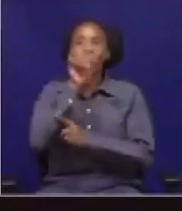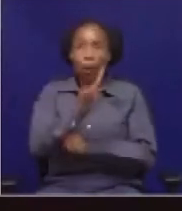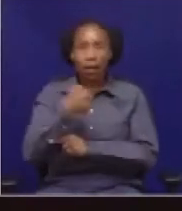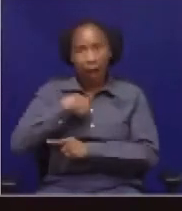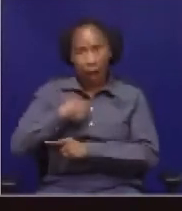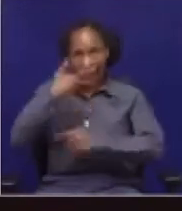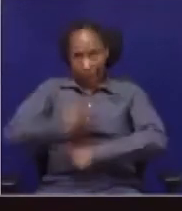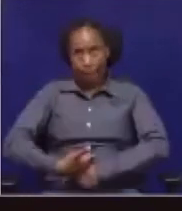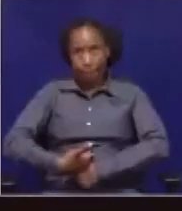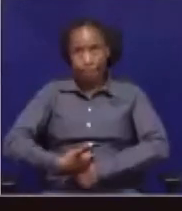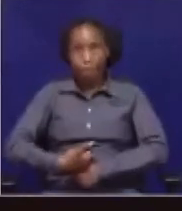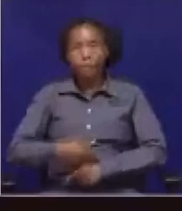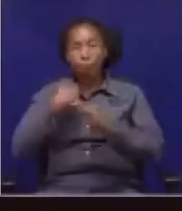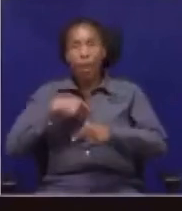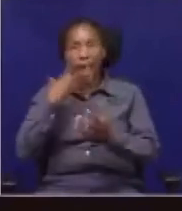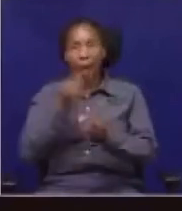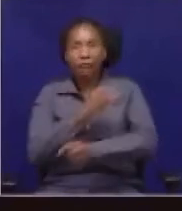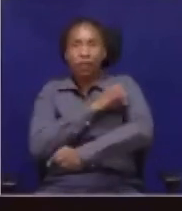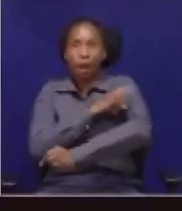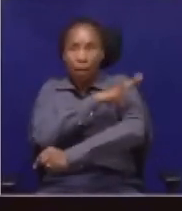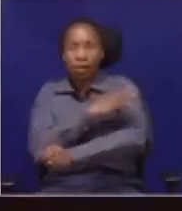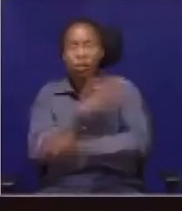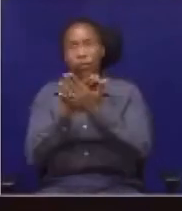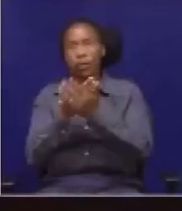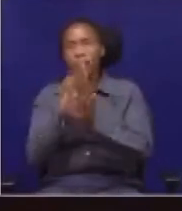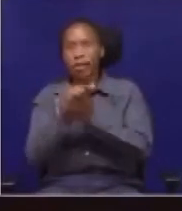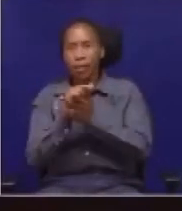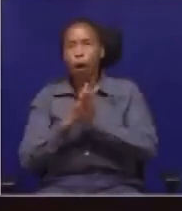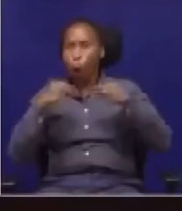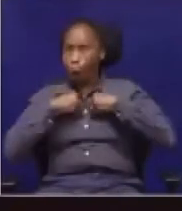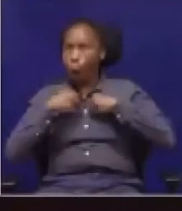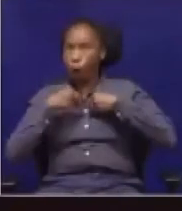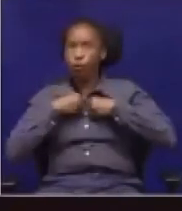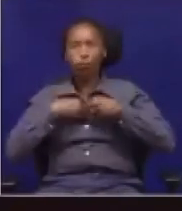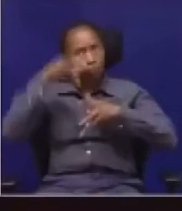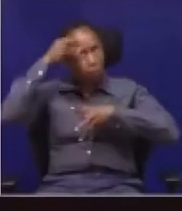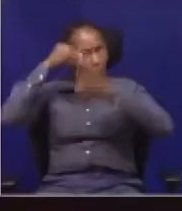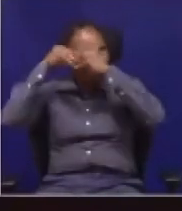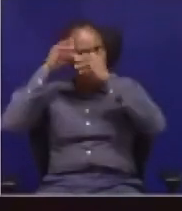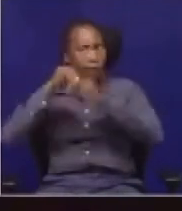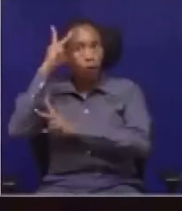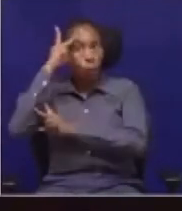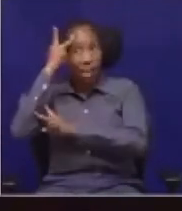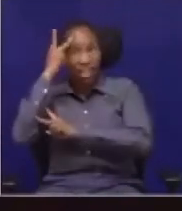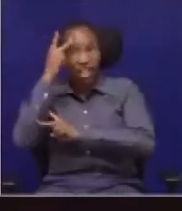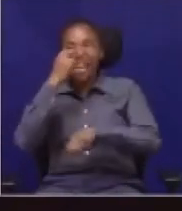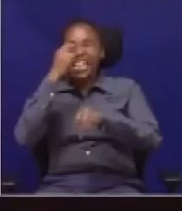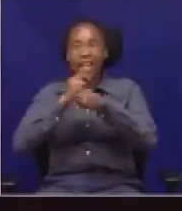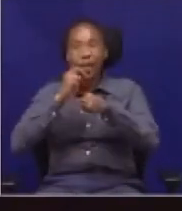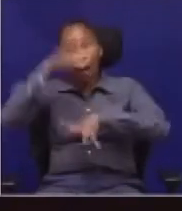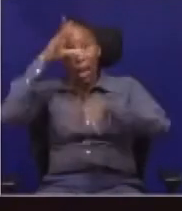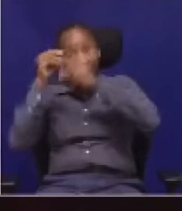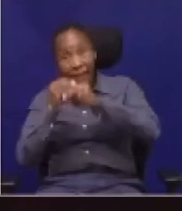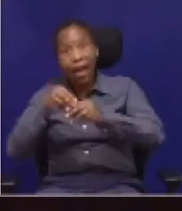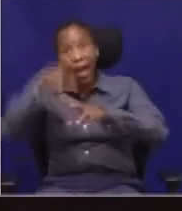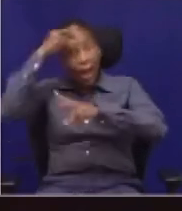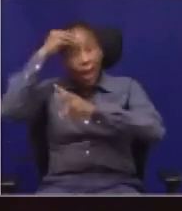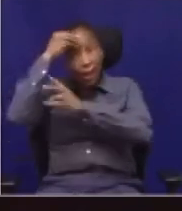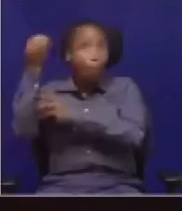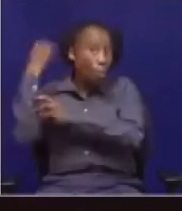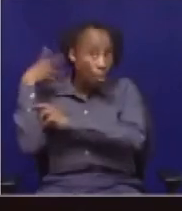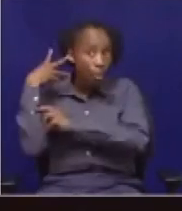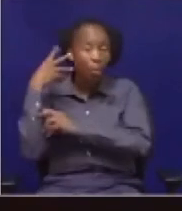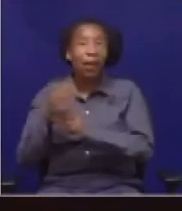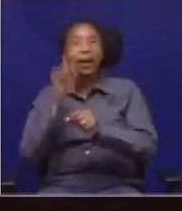have the capacity to determine our own attainability of knowledge. The need to learn, unlearn, and relearn is